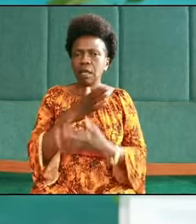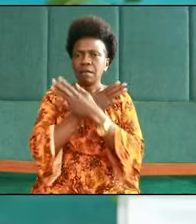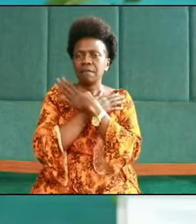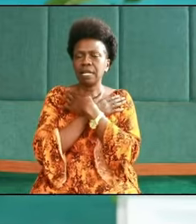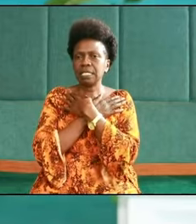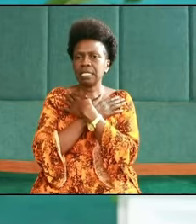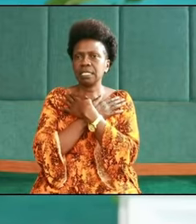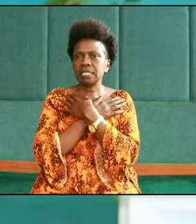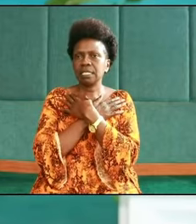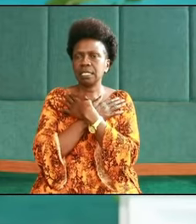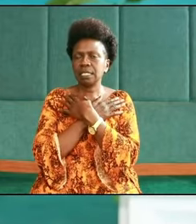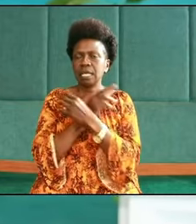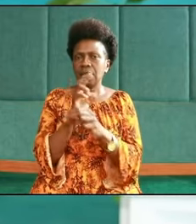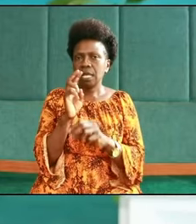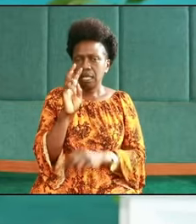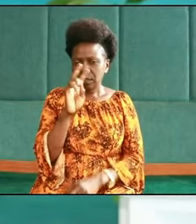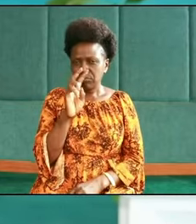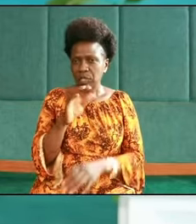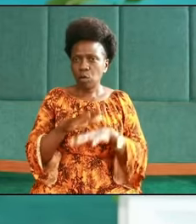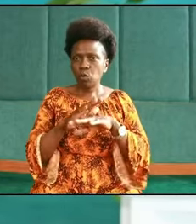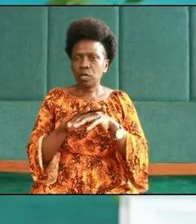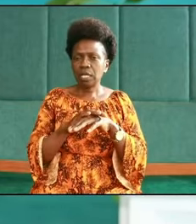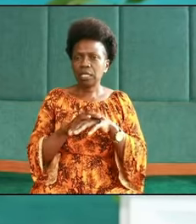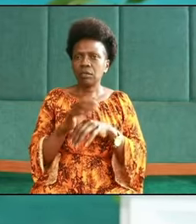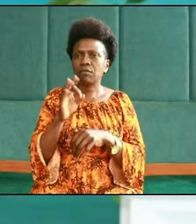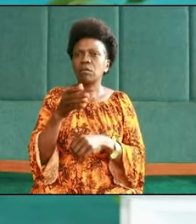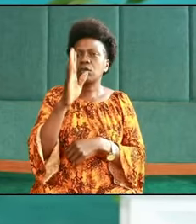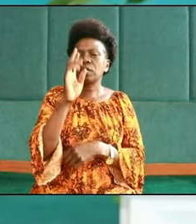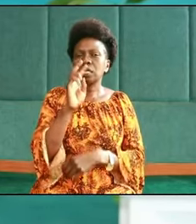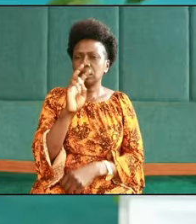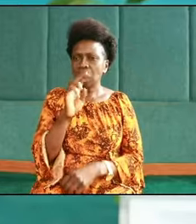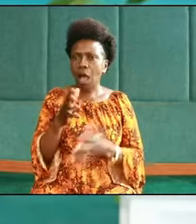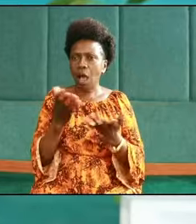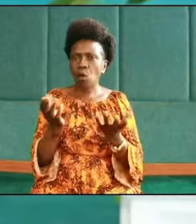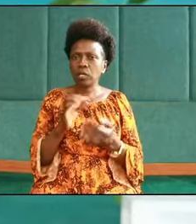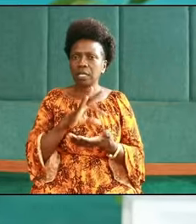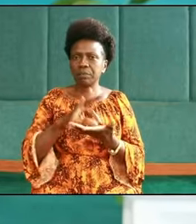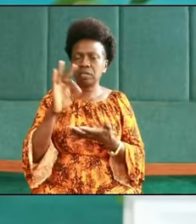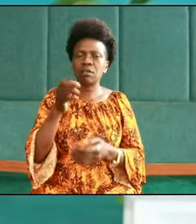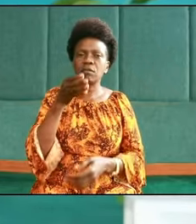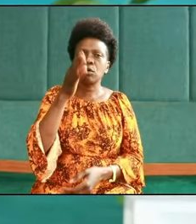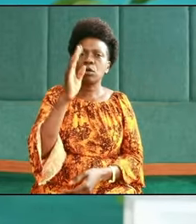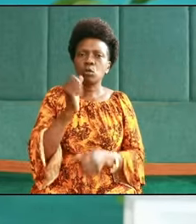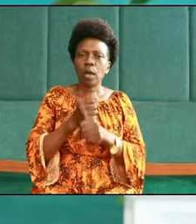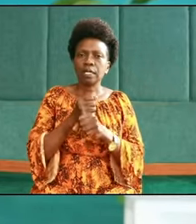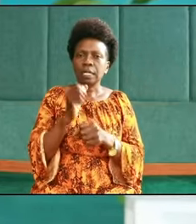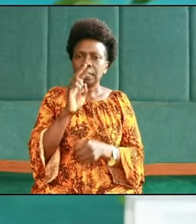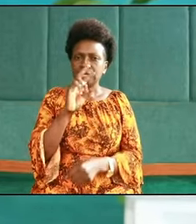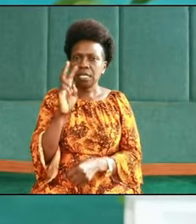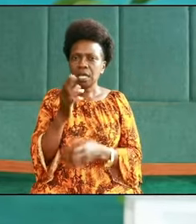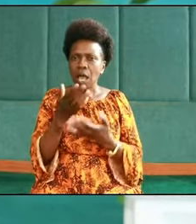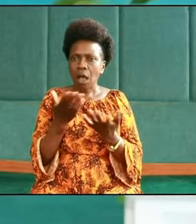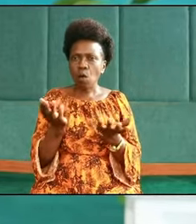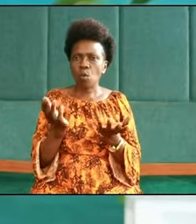Friends, seeing the goodness of God, seeing how the Spirit of God worked,